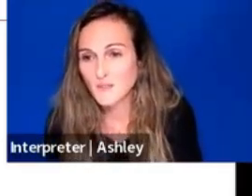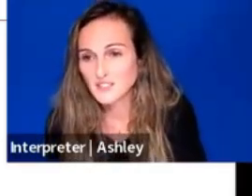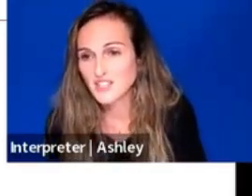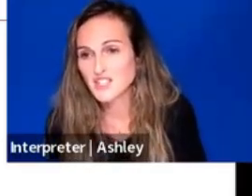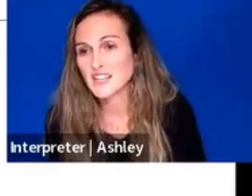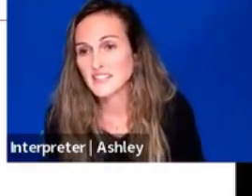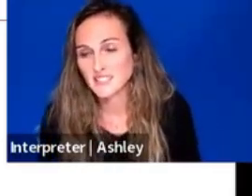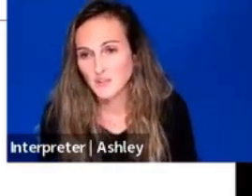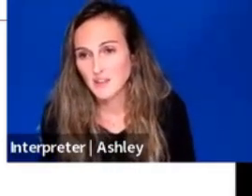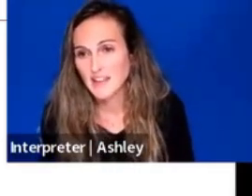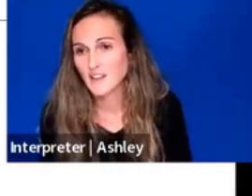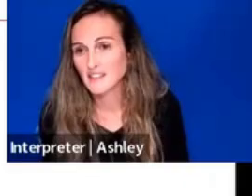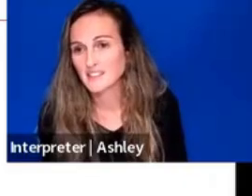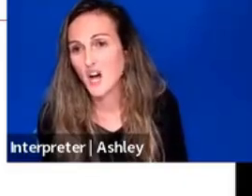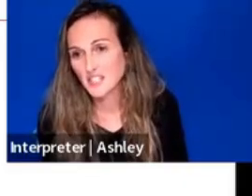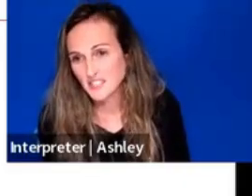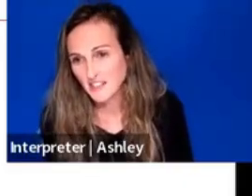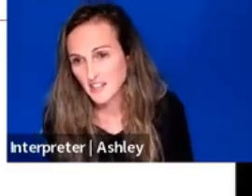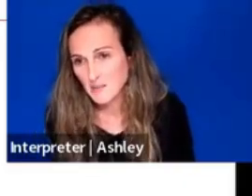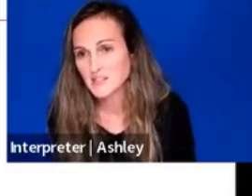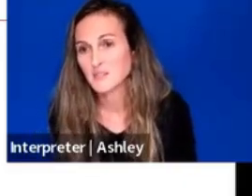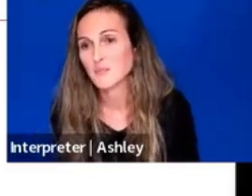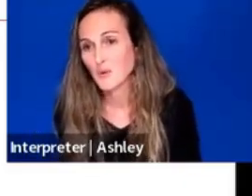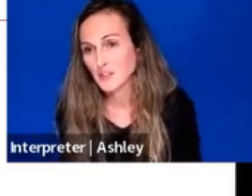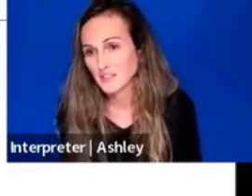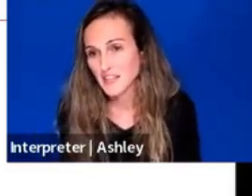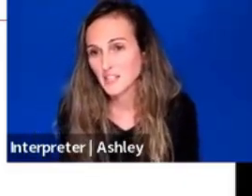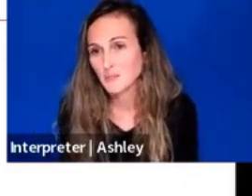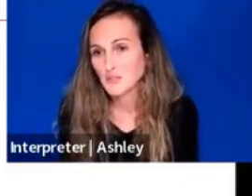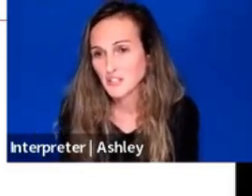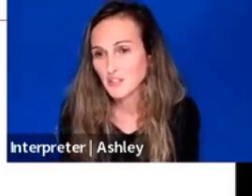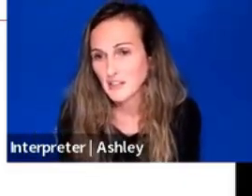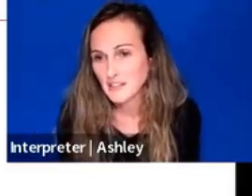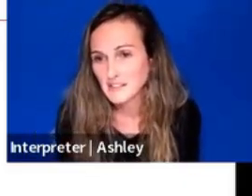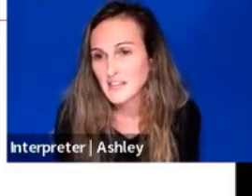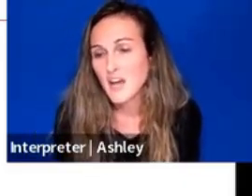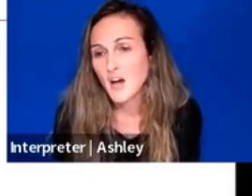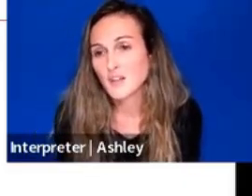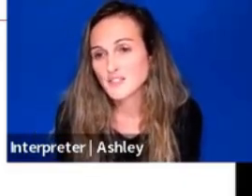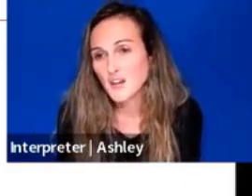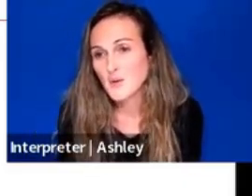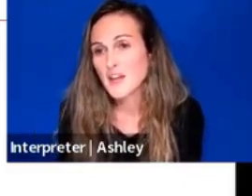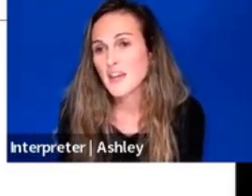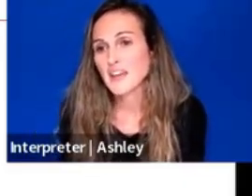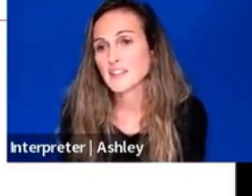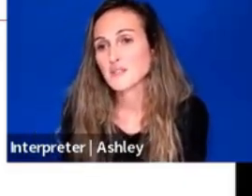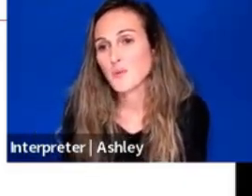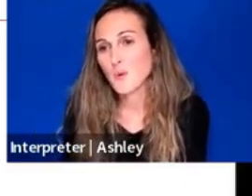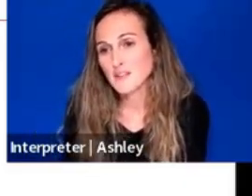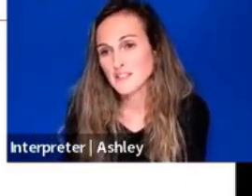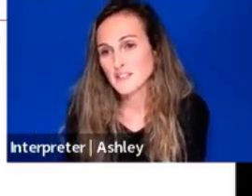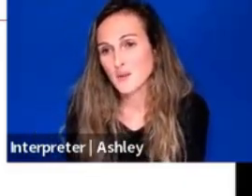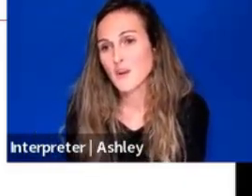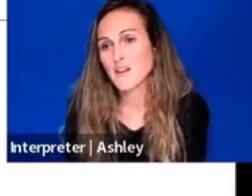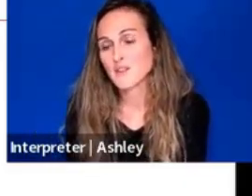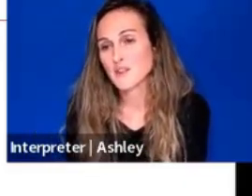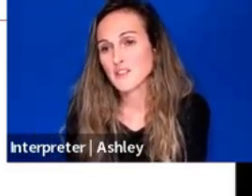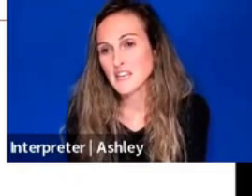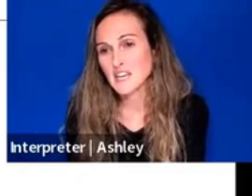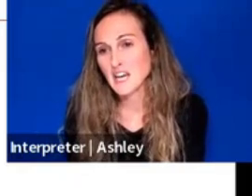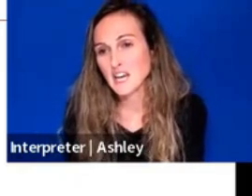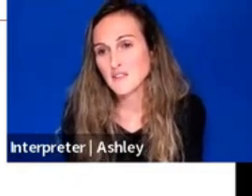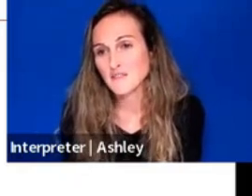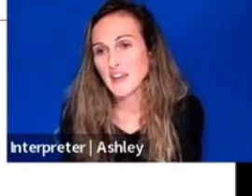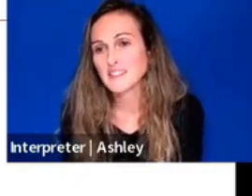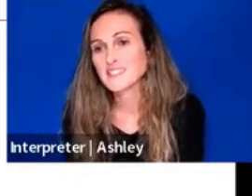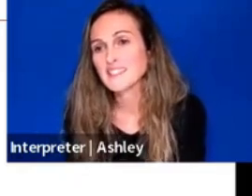see conversation easily without exhausting them is important, like the blues and greens. Also, it's important whenever you're